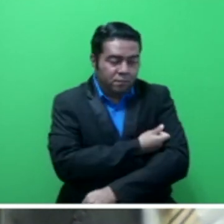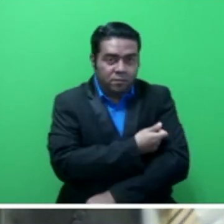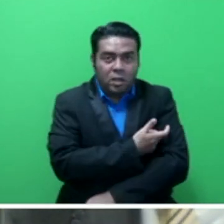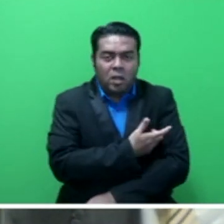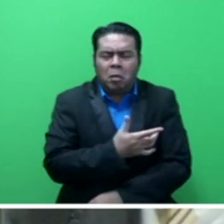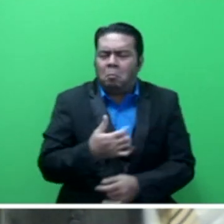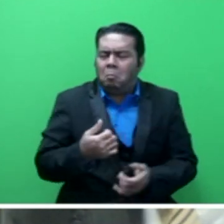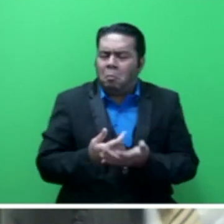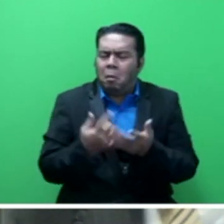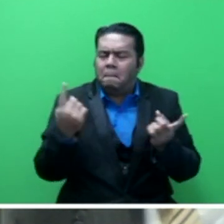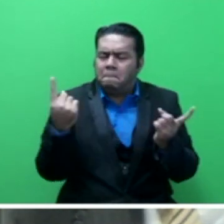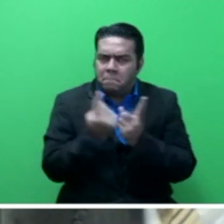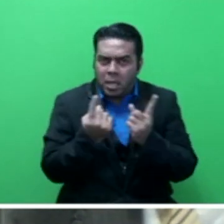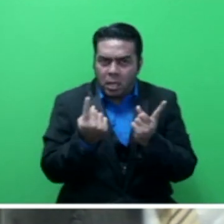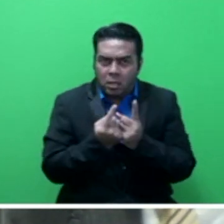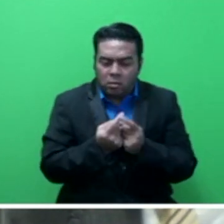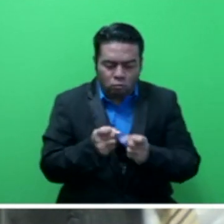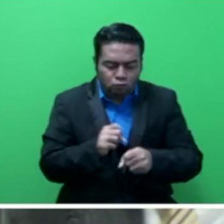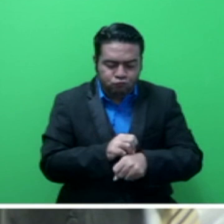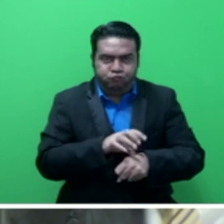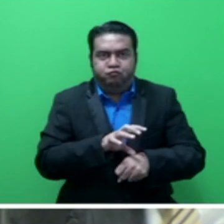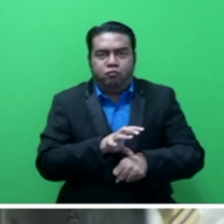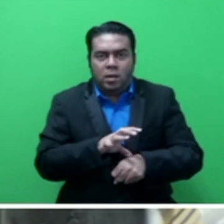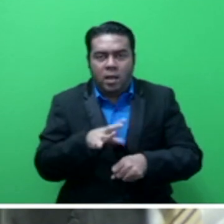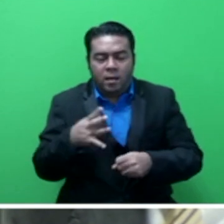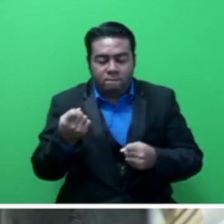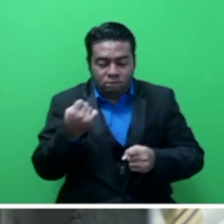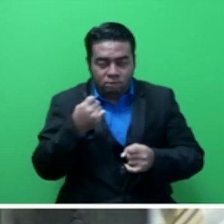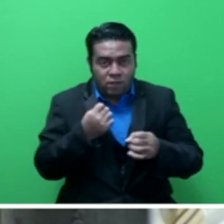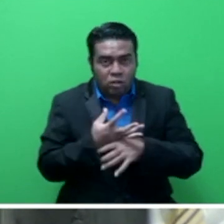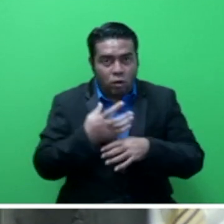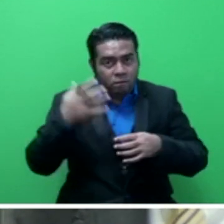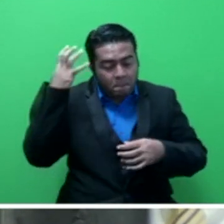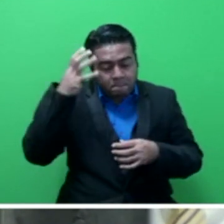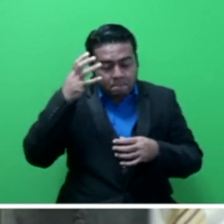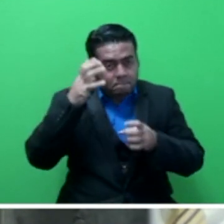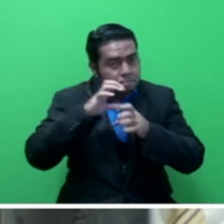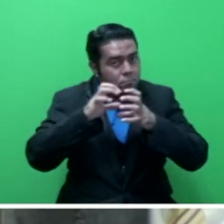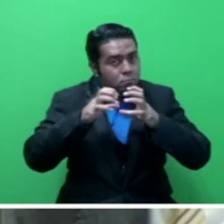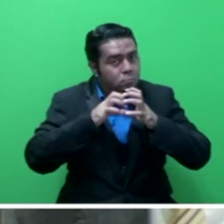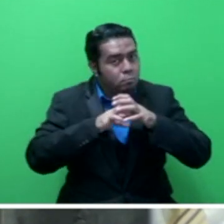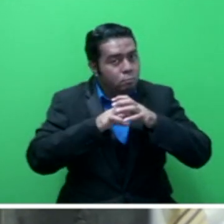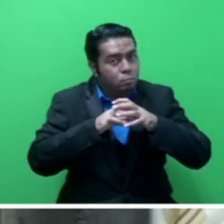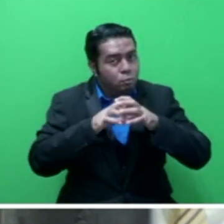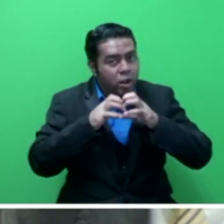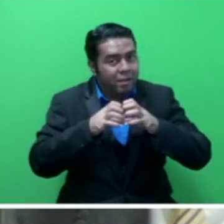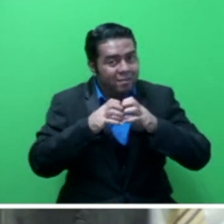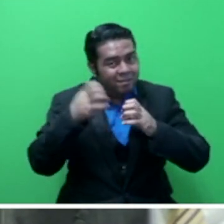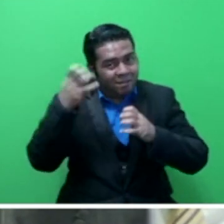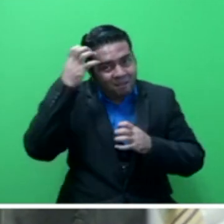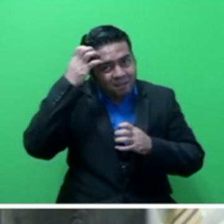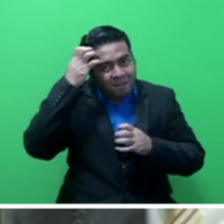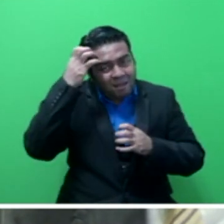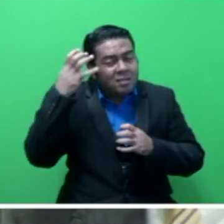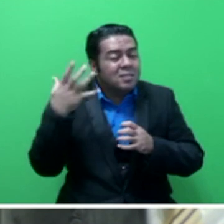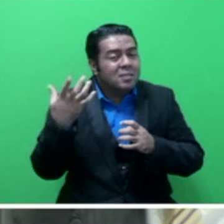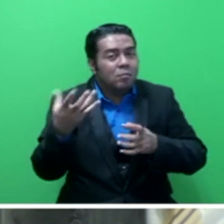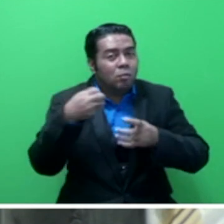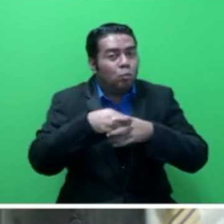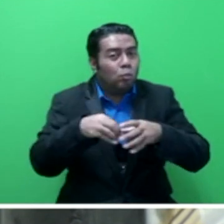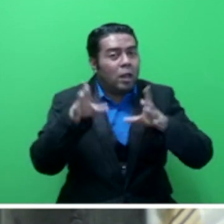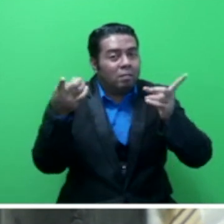pain, blood clots, measles can cause infection of the brain, and many vaccine-preventable diseases can result in death, including